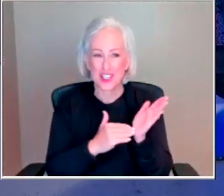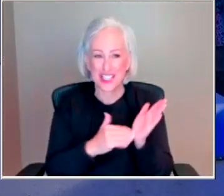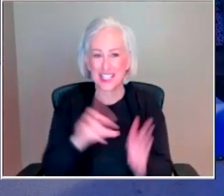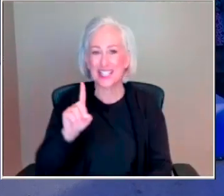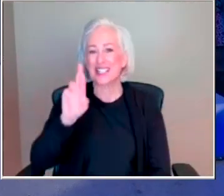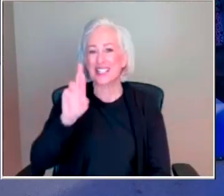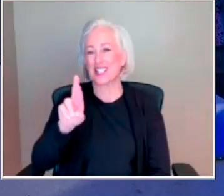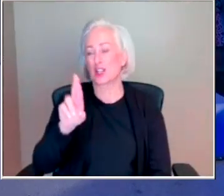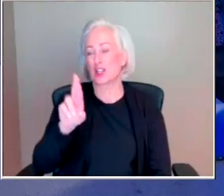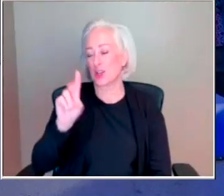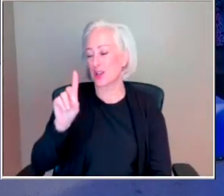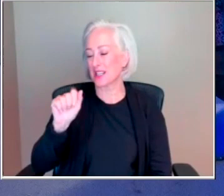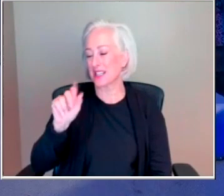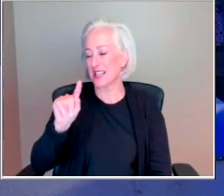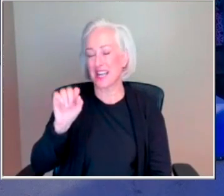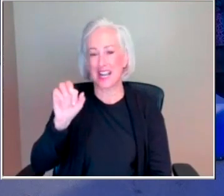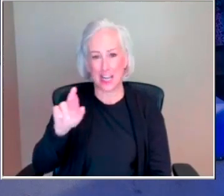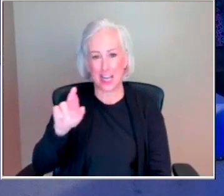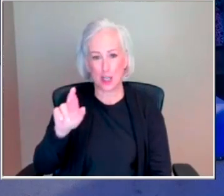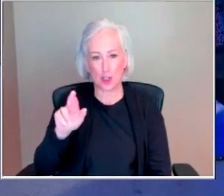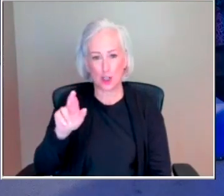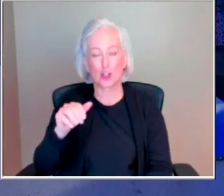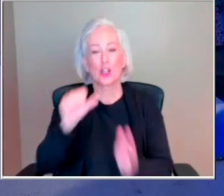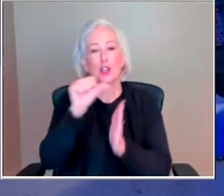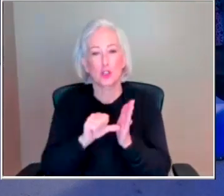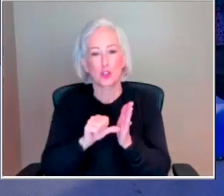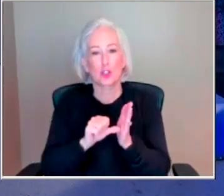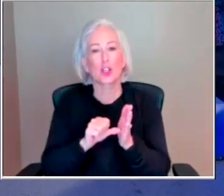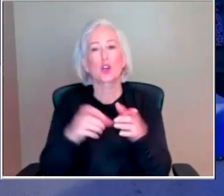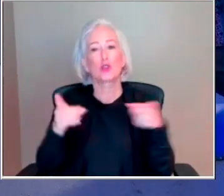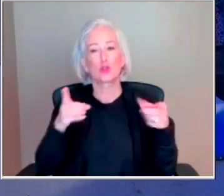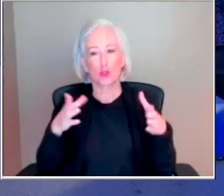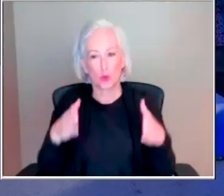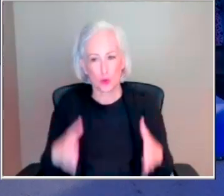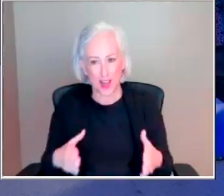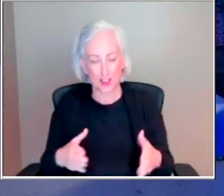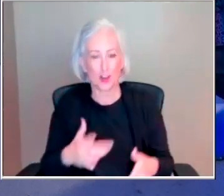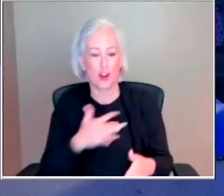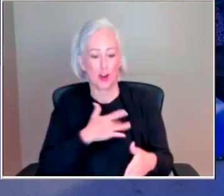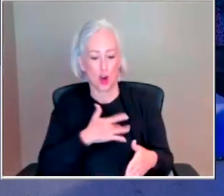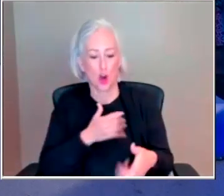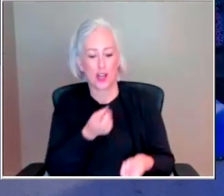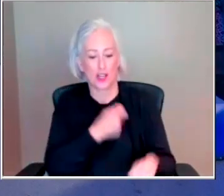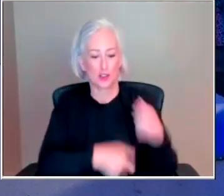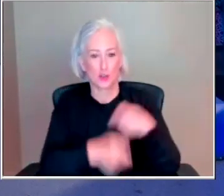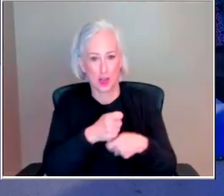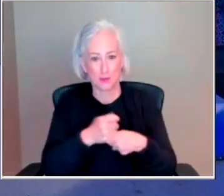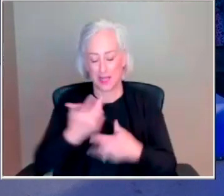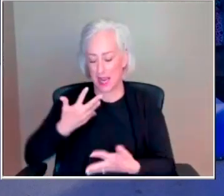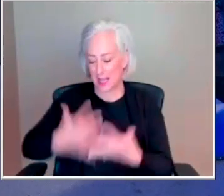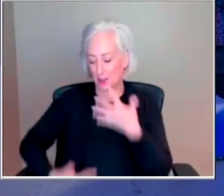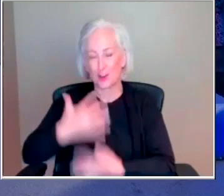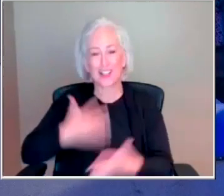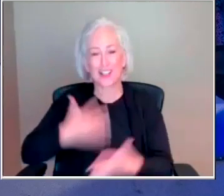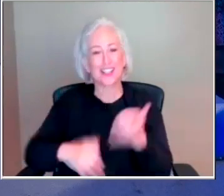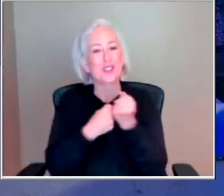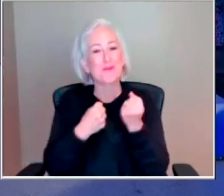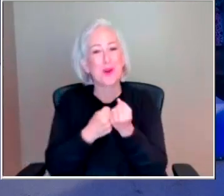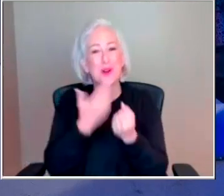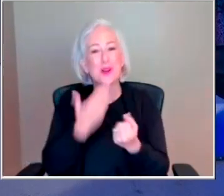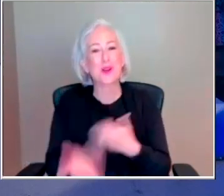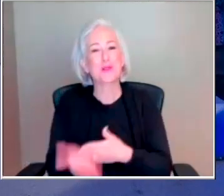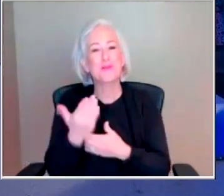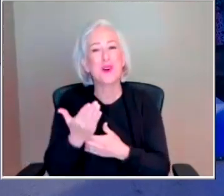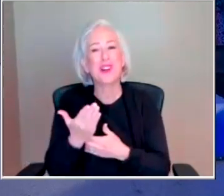Danter. He's the surgical director of cardiac transplant and mechanical circulatory support here at the health system. Good morning. Morning. How are you? Good to